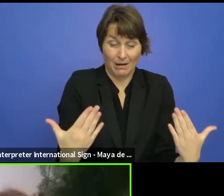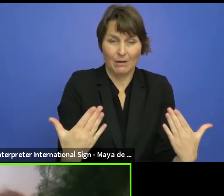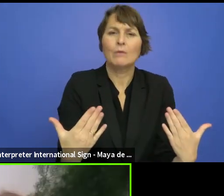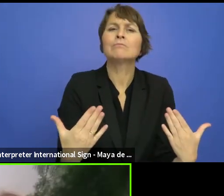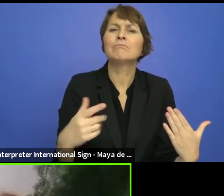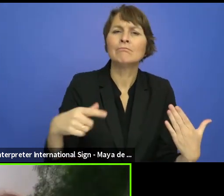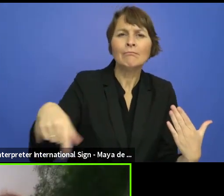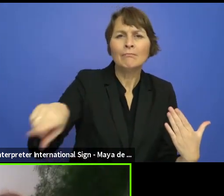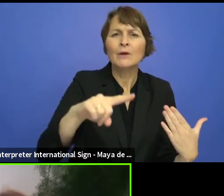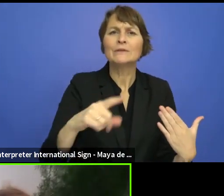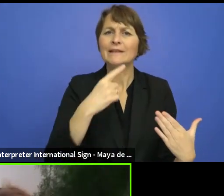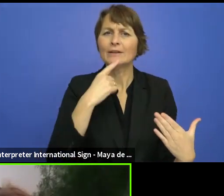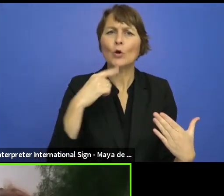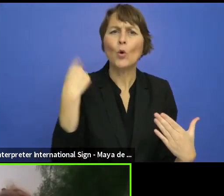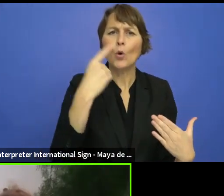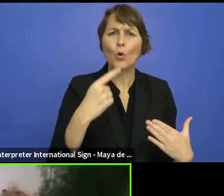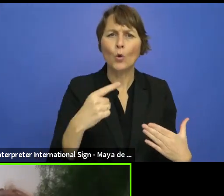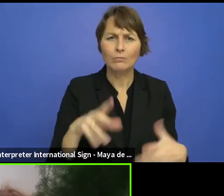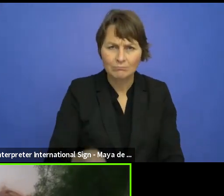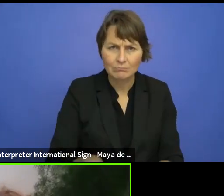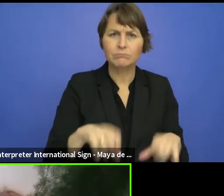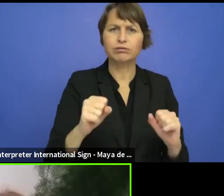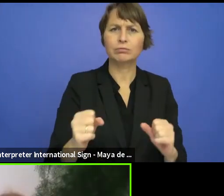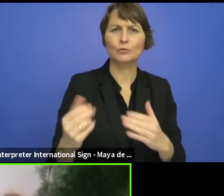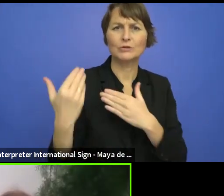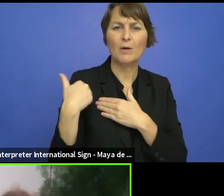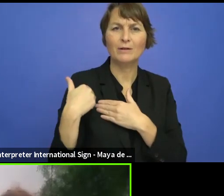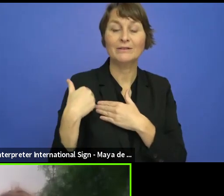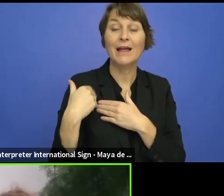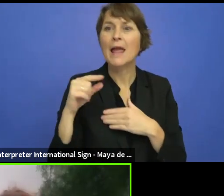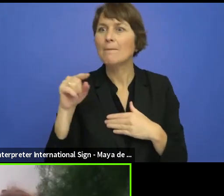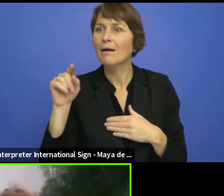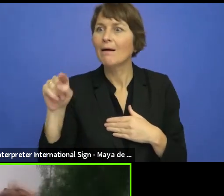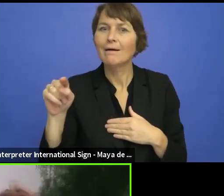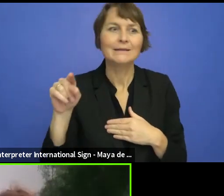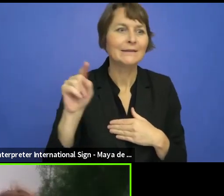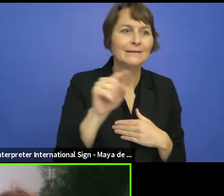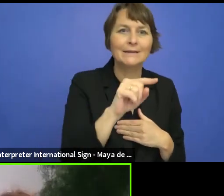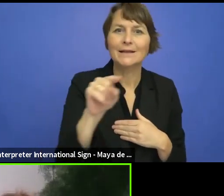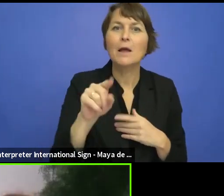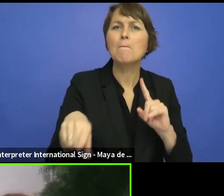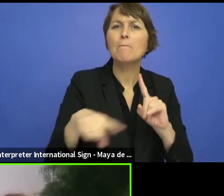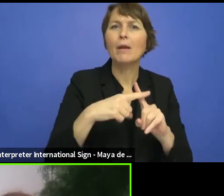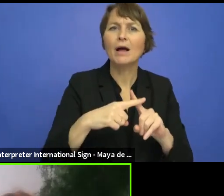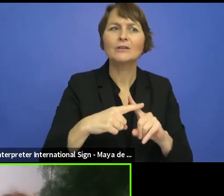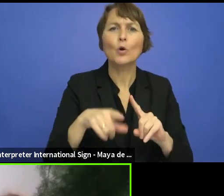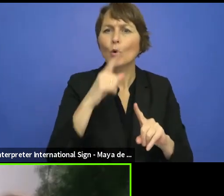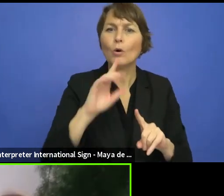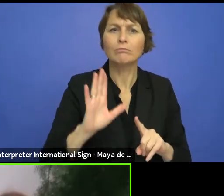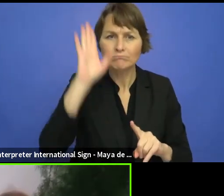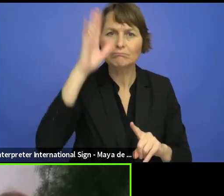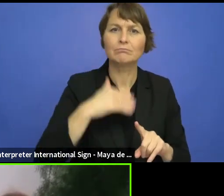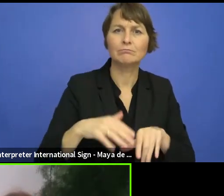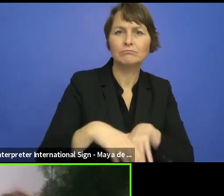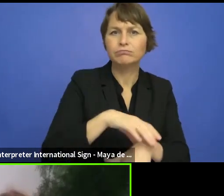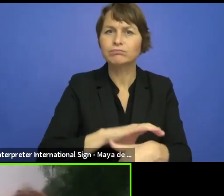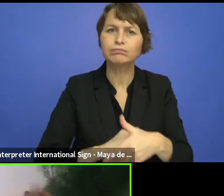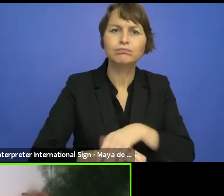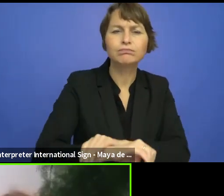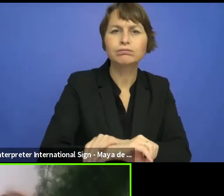agency and ambition everywhere we are in the creative community. We don't wait for for